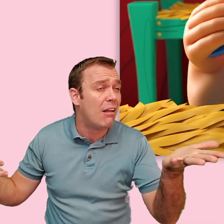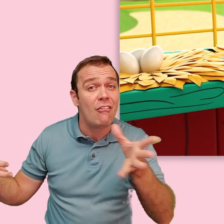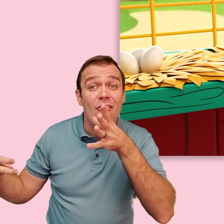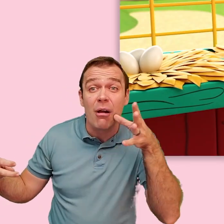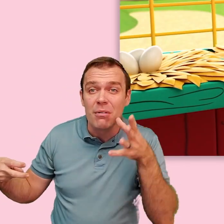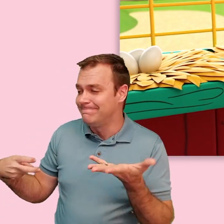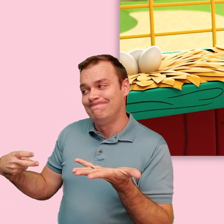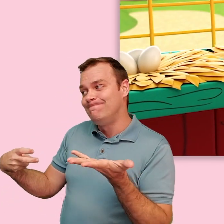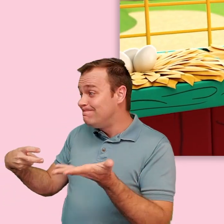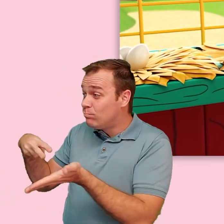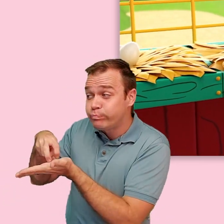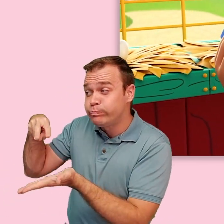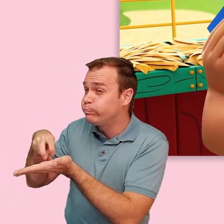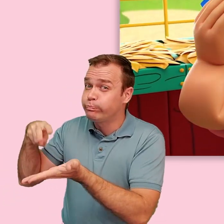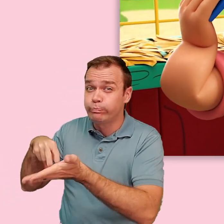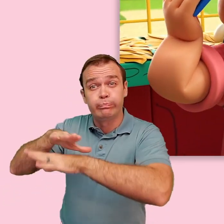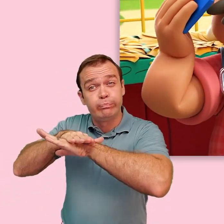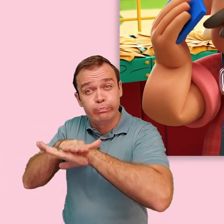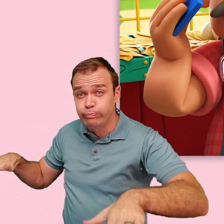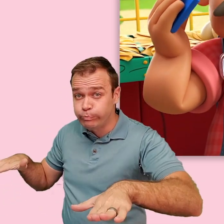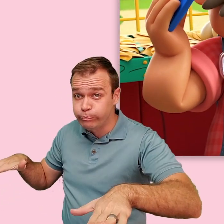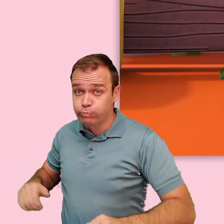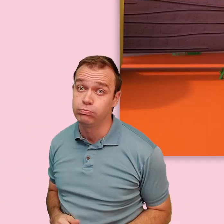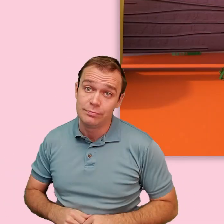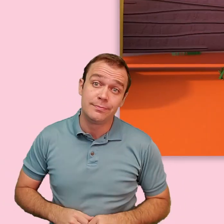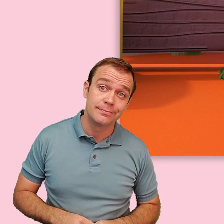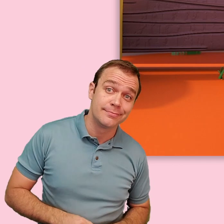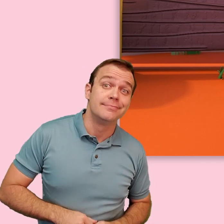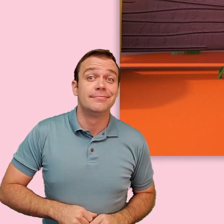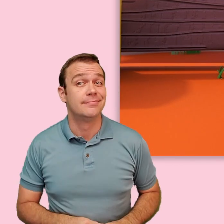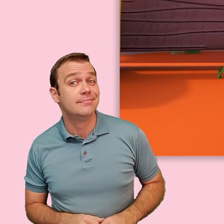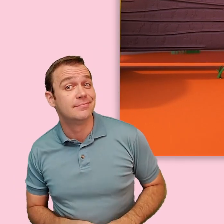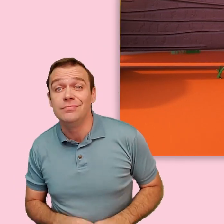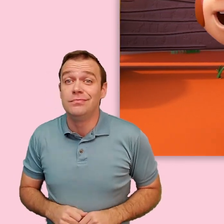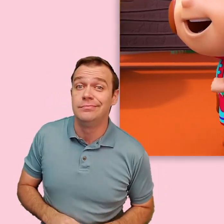farmer said, No more piggies jumping in the mud.